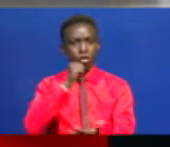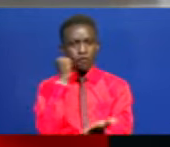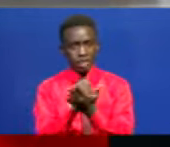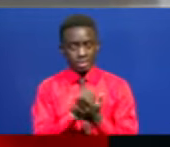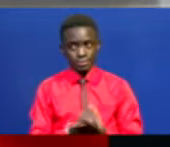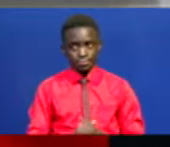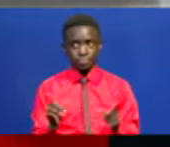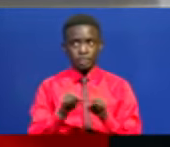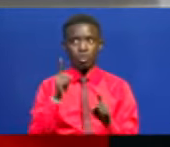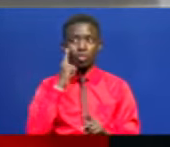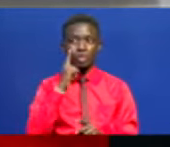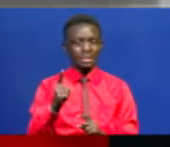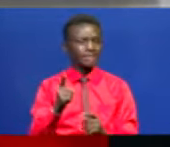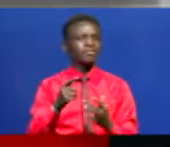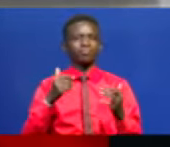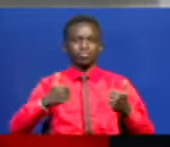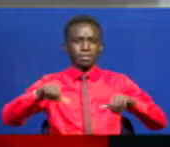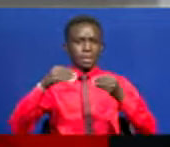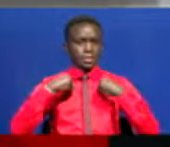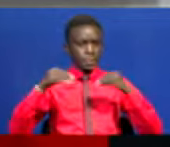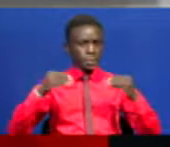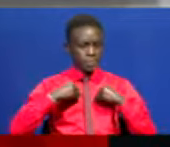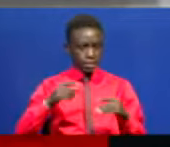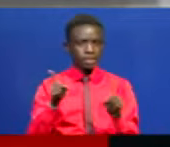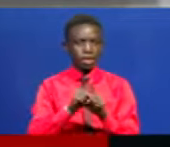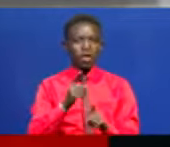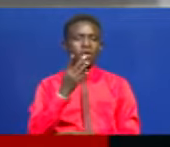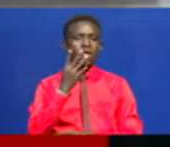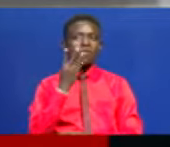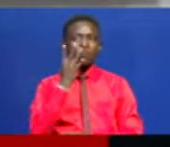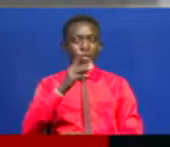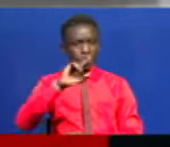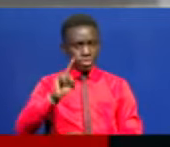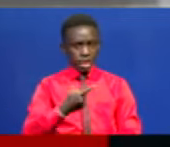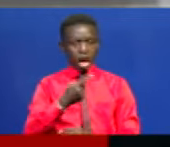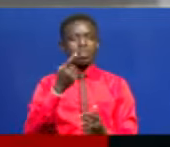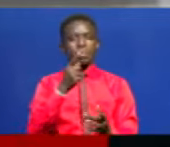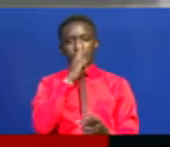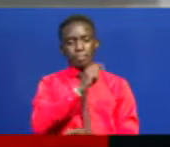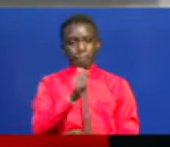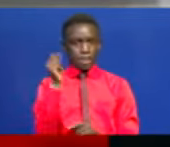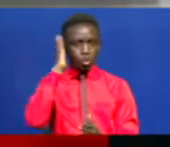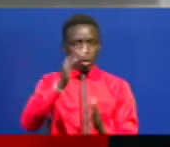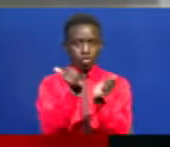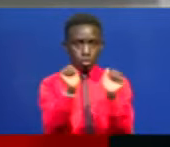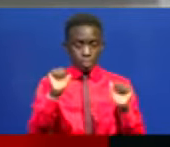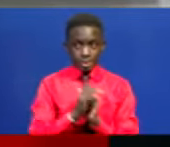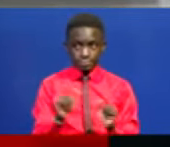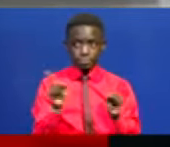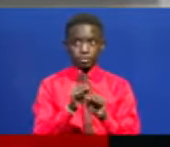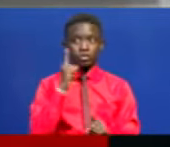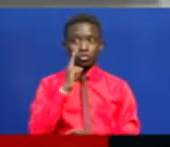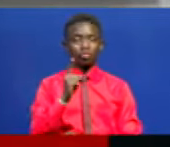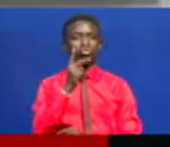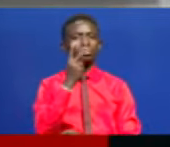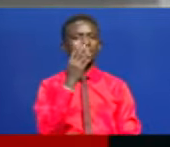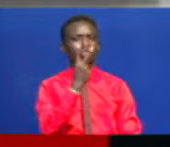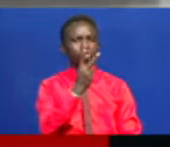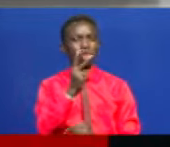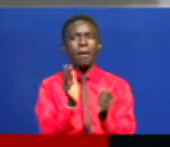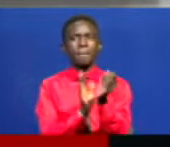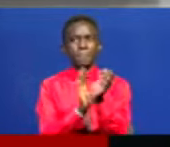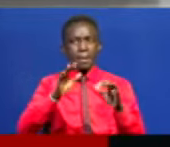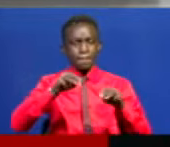and were released on a 400,000 shilling cash bail. Separately, 2 managers at Brown Cheese Company in Tigoni, accused of